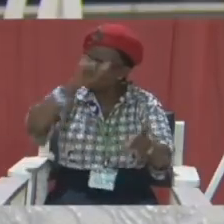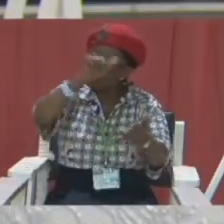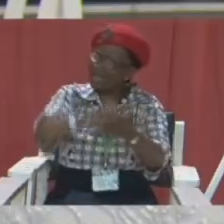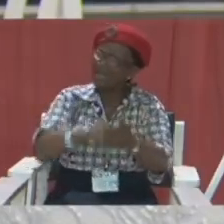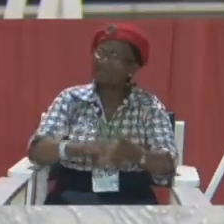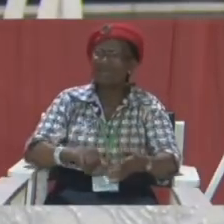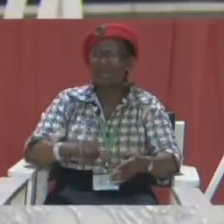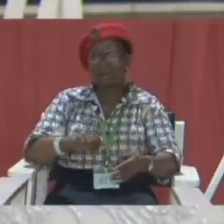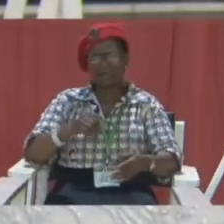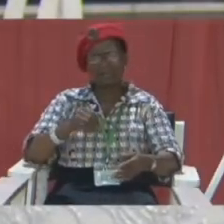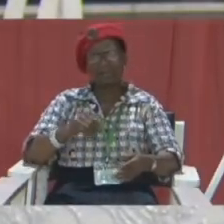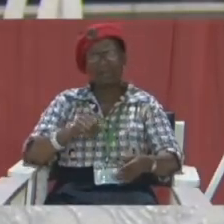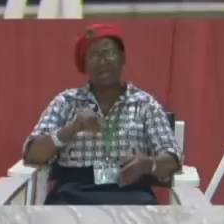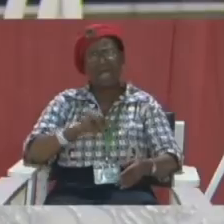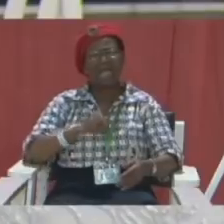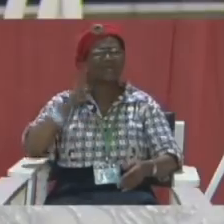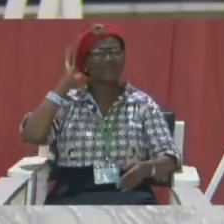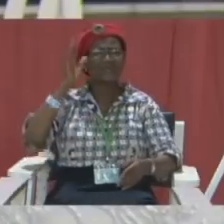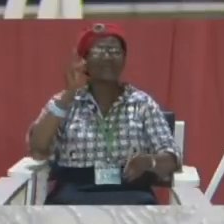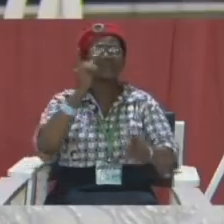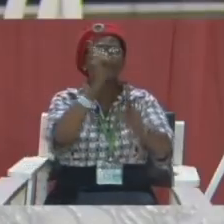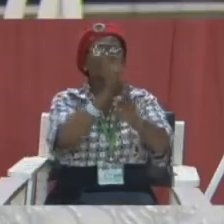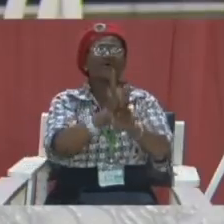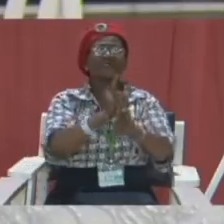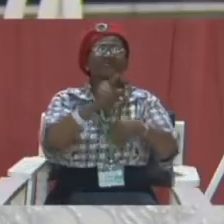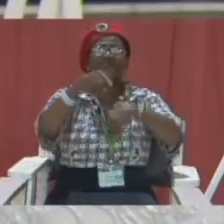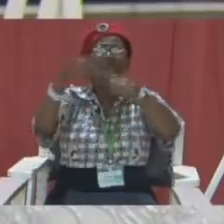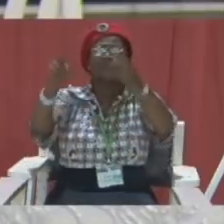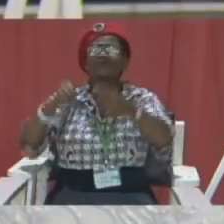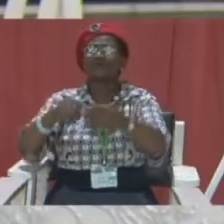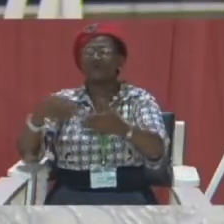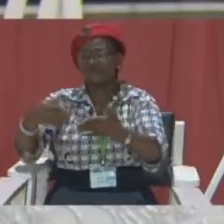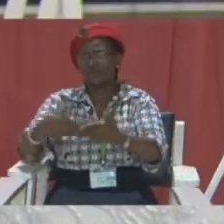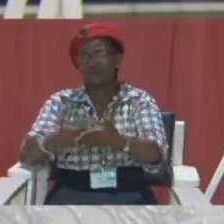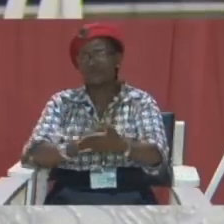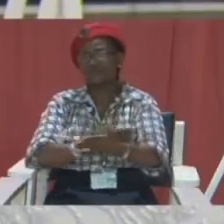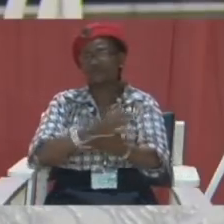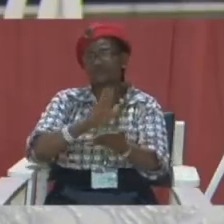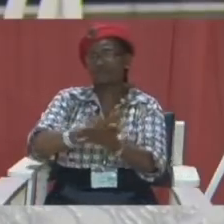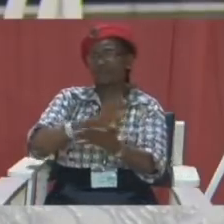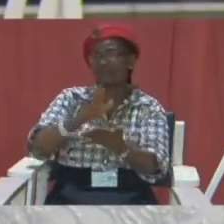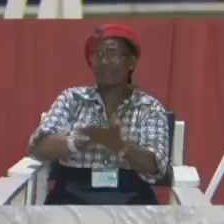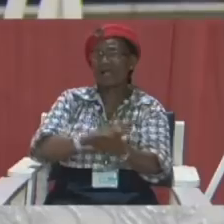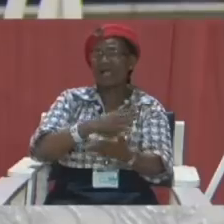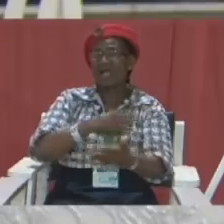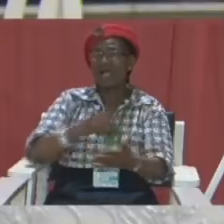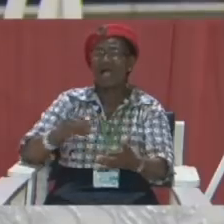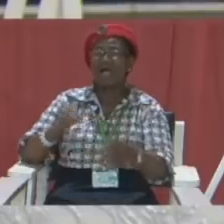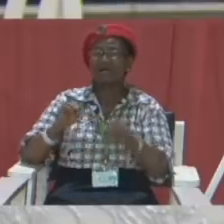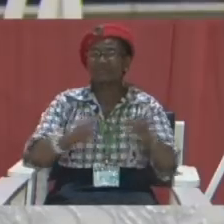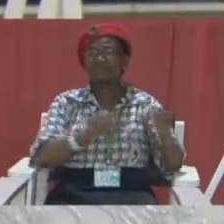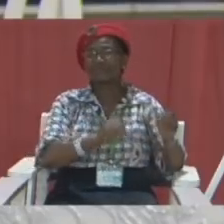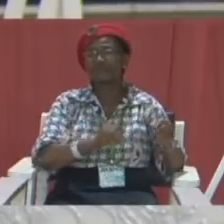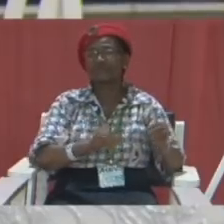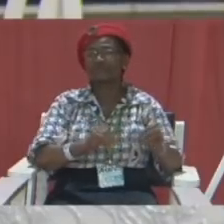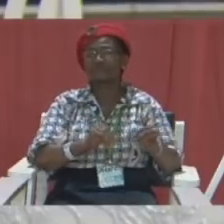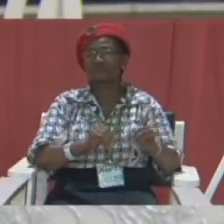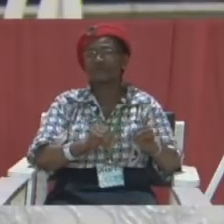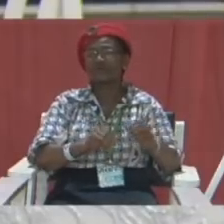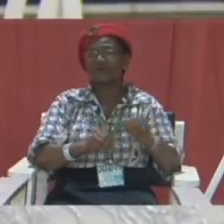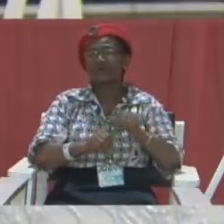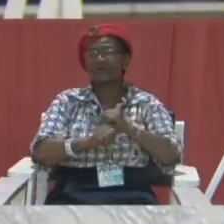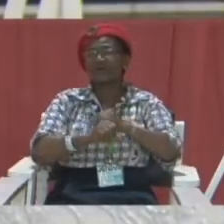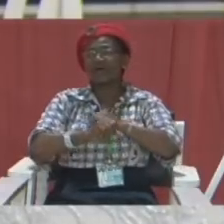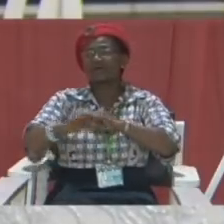just go to the newspaper and put an advertisement. Oni ma kan lo sinu iwe iroyin ma si so iroyin. Tell them